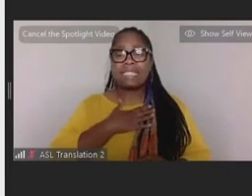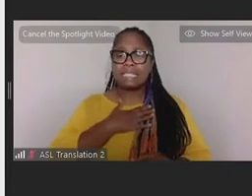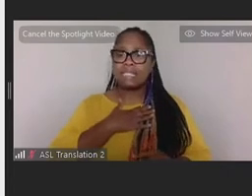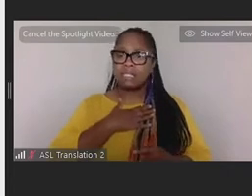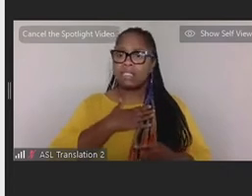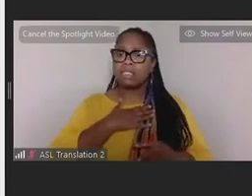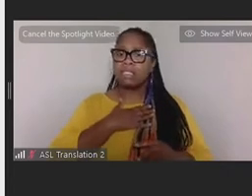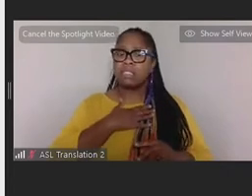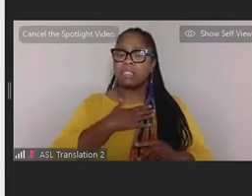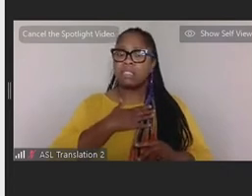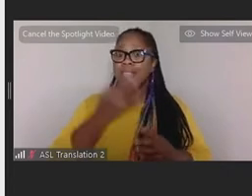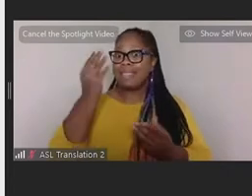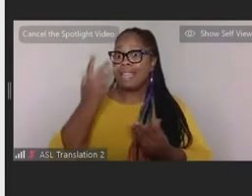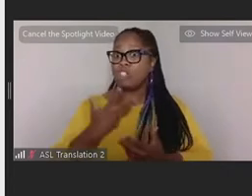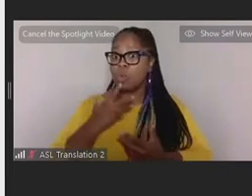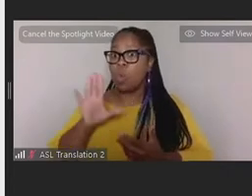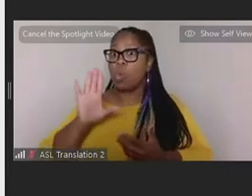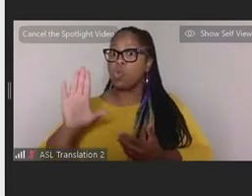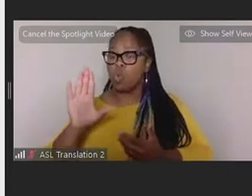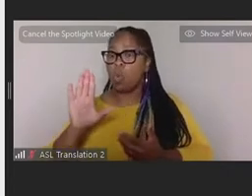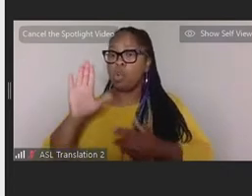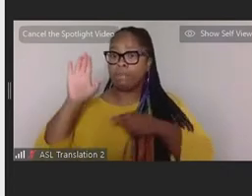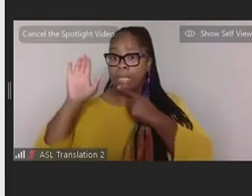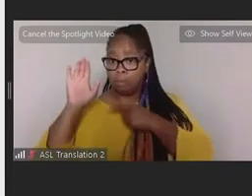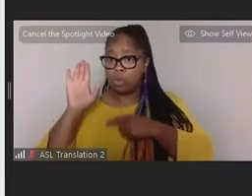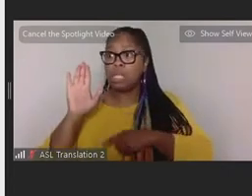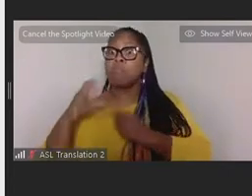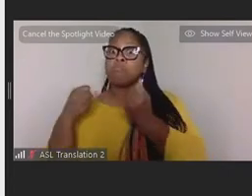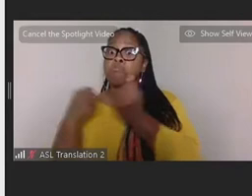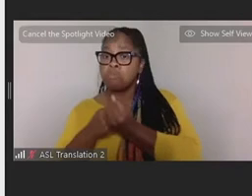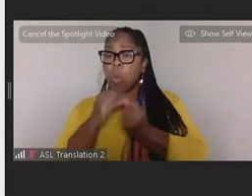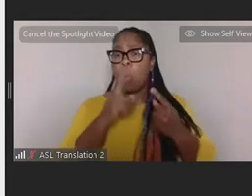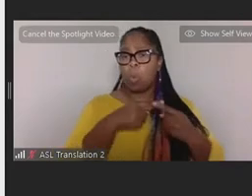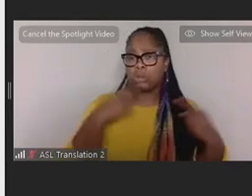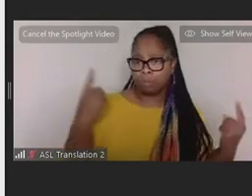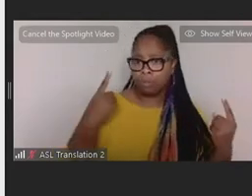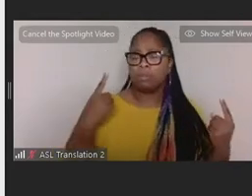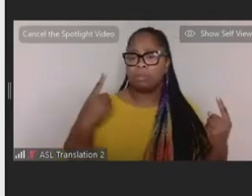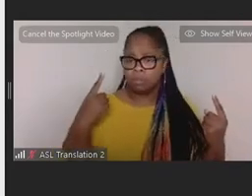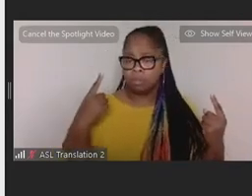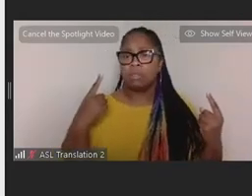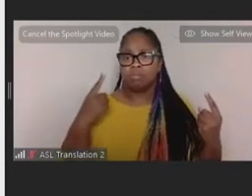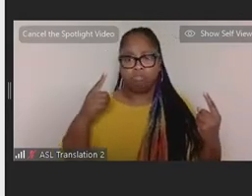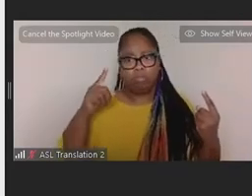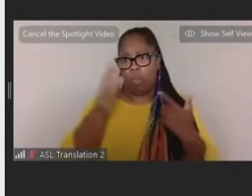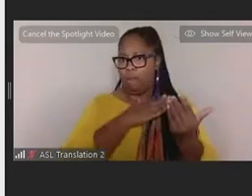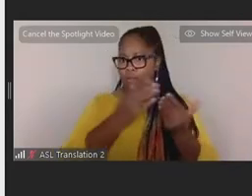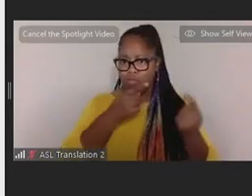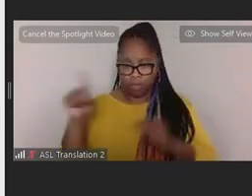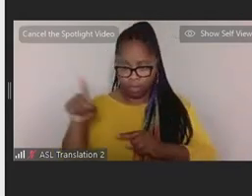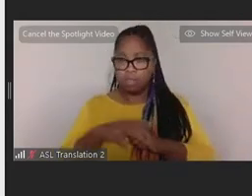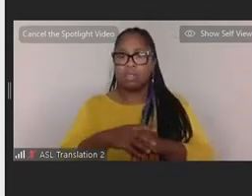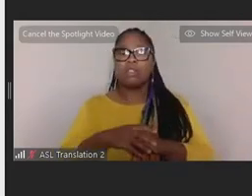as in favor or in opposition and indicate if you're speaking on behalf of another person or a group. Please